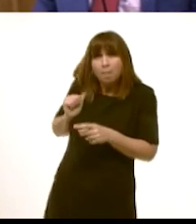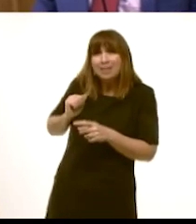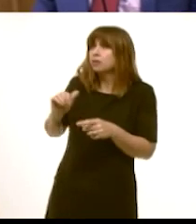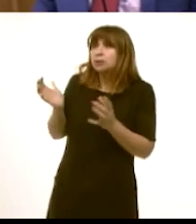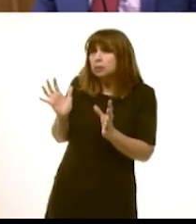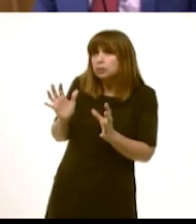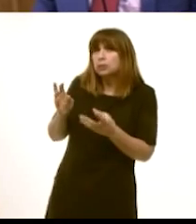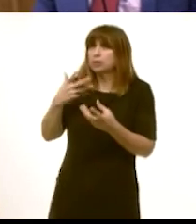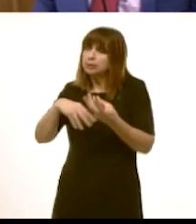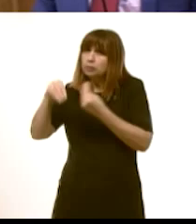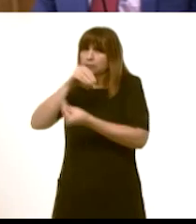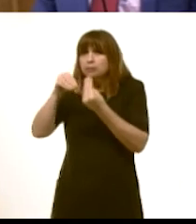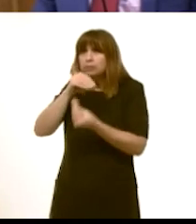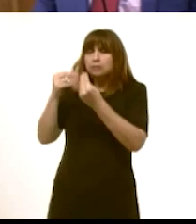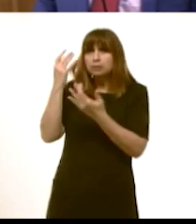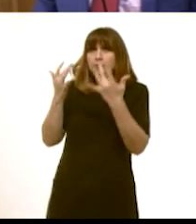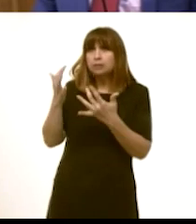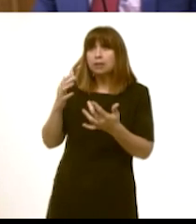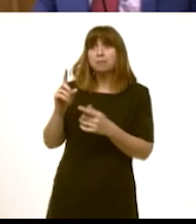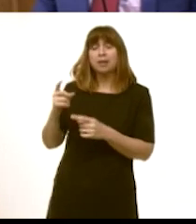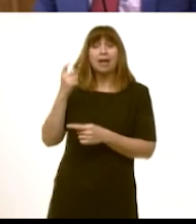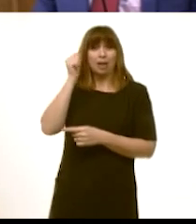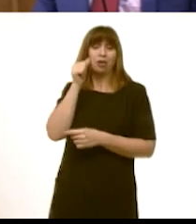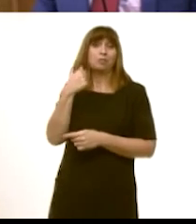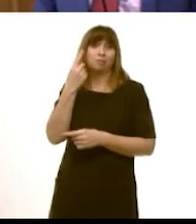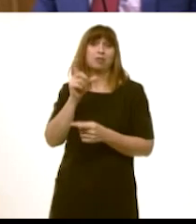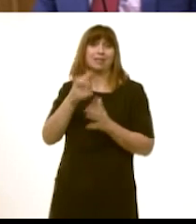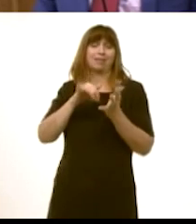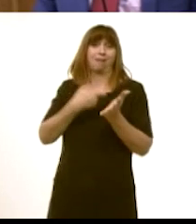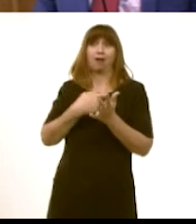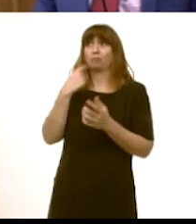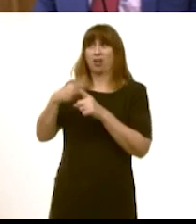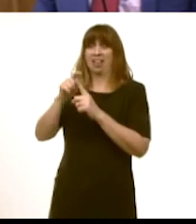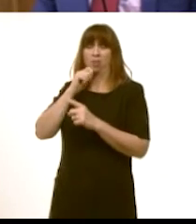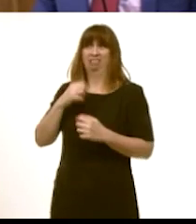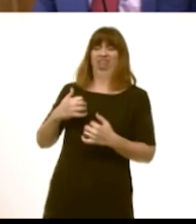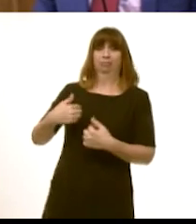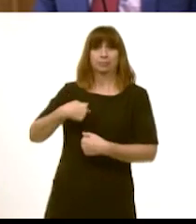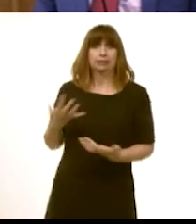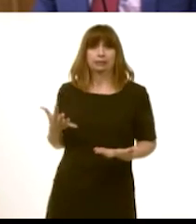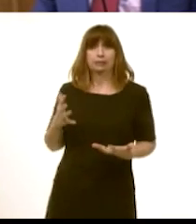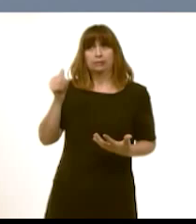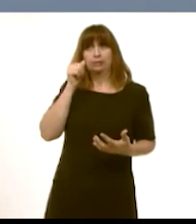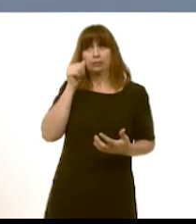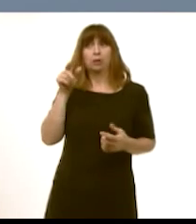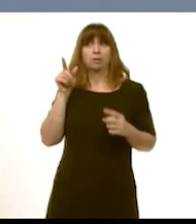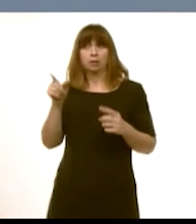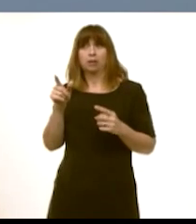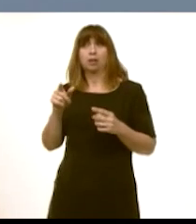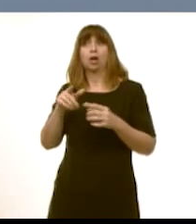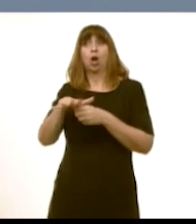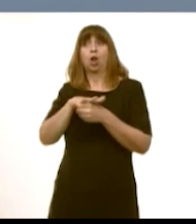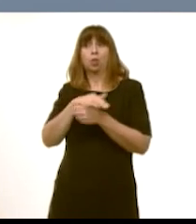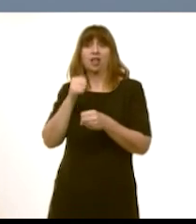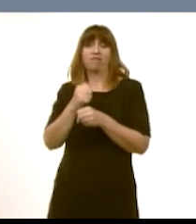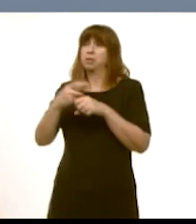say that I don't think you'll have many friends in England tomorrow after the CSR, with local government facing cuts of maybe 40% in England. That is the end of local government